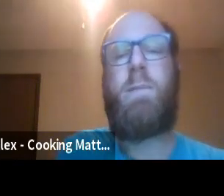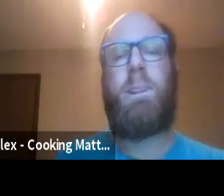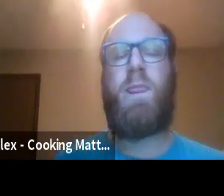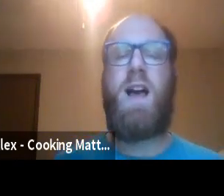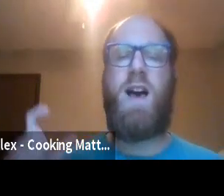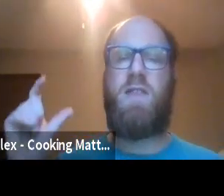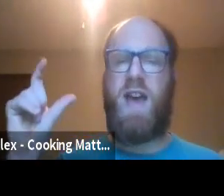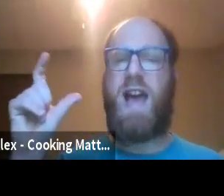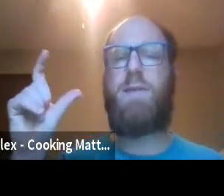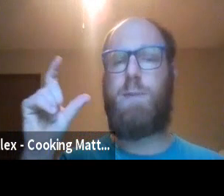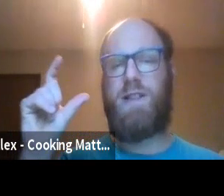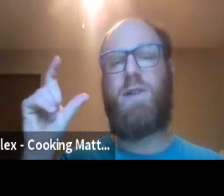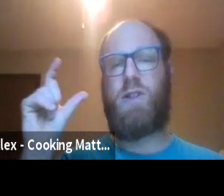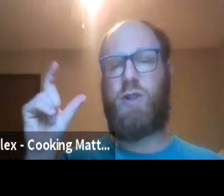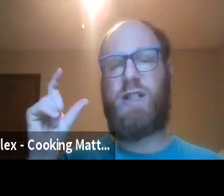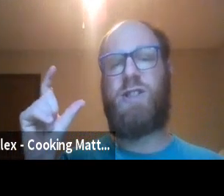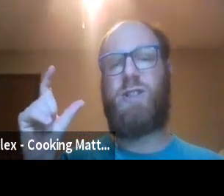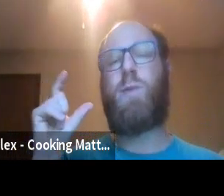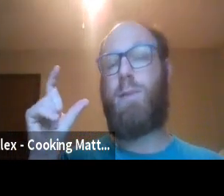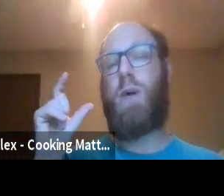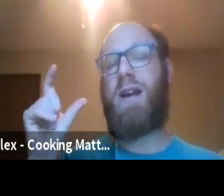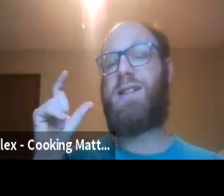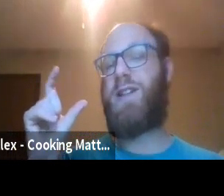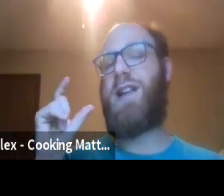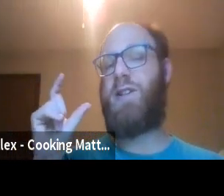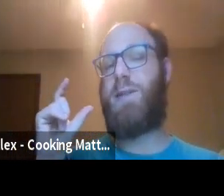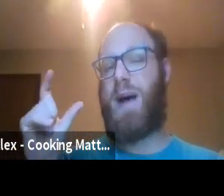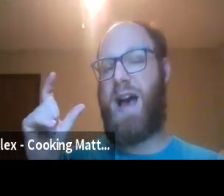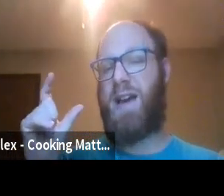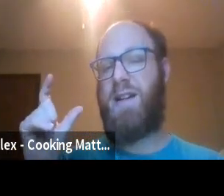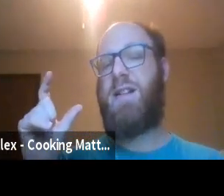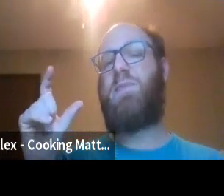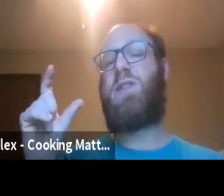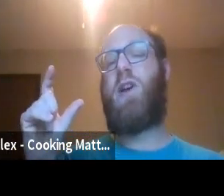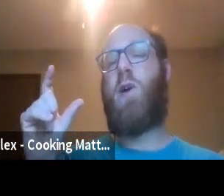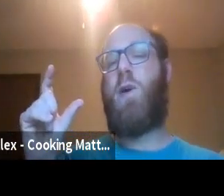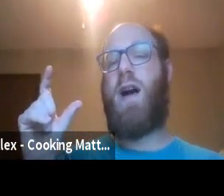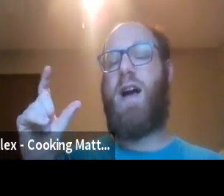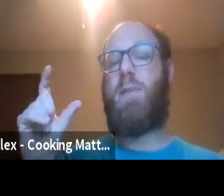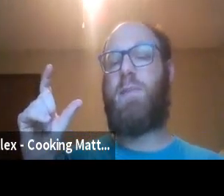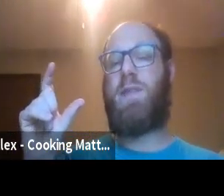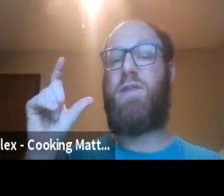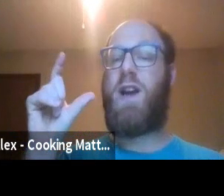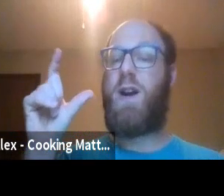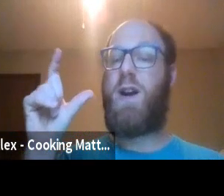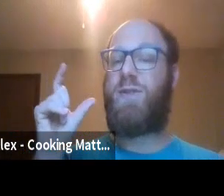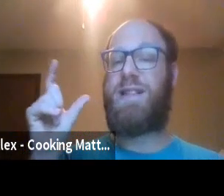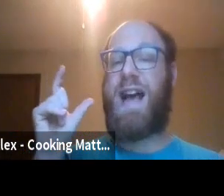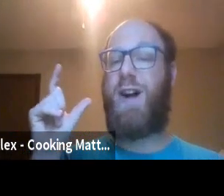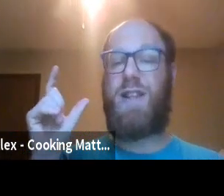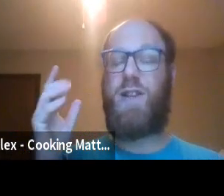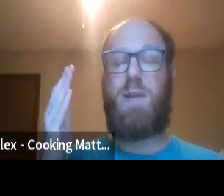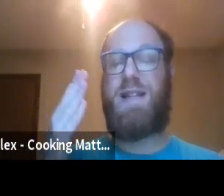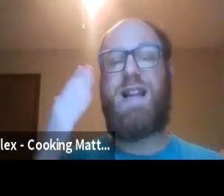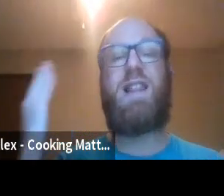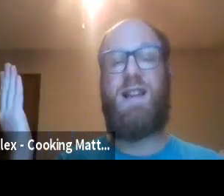children, they have specific restrictions around what products they're allowed to buy. So if their product